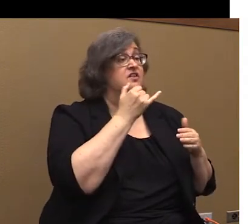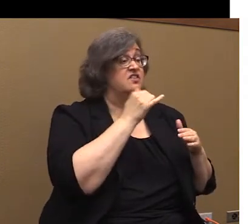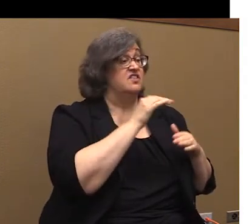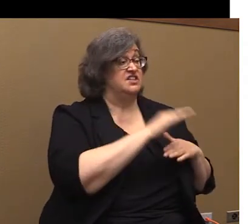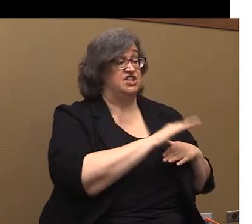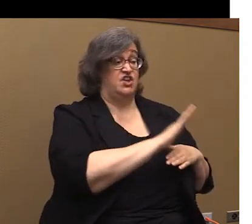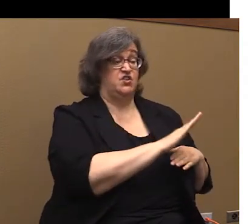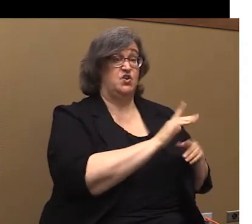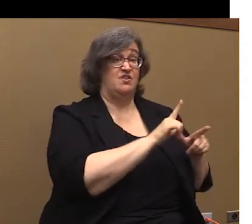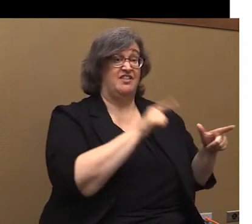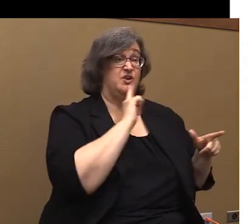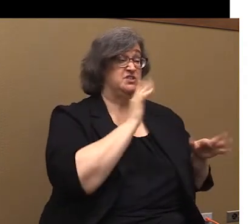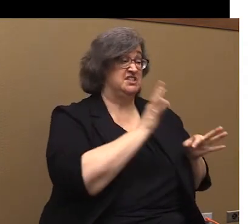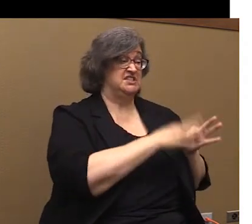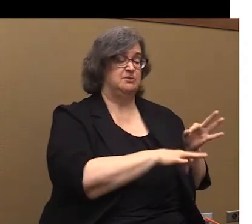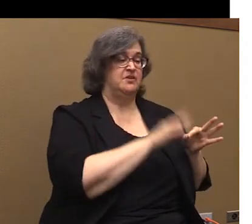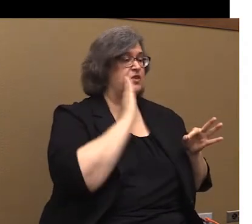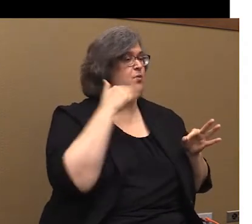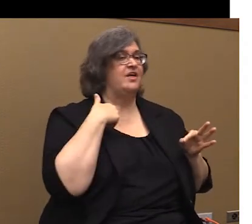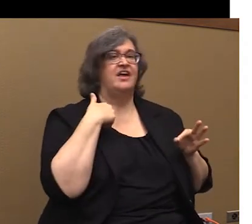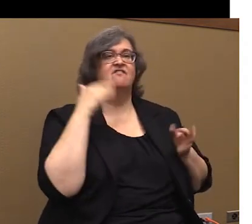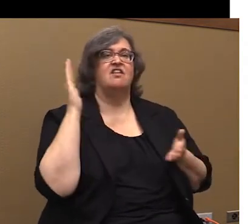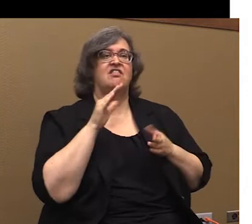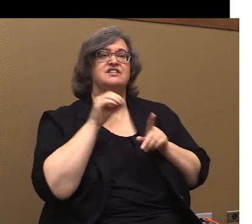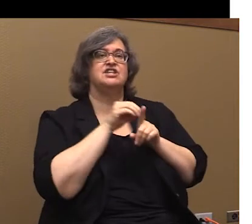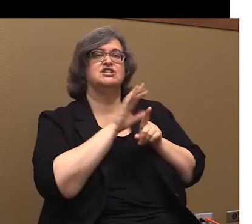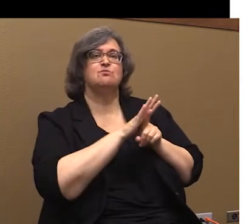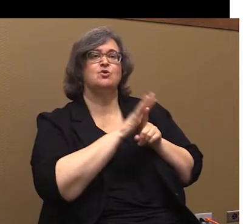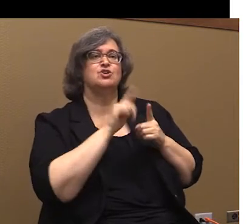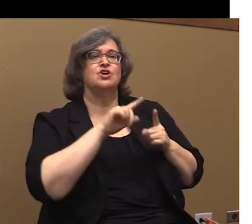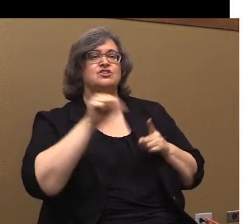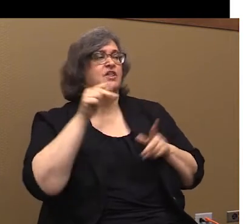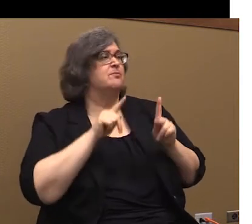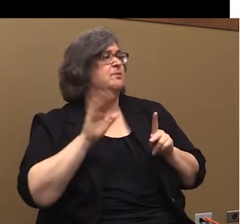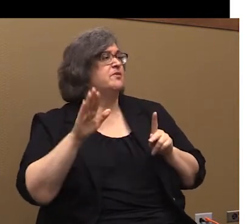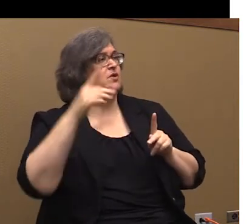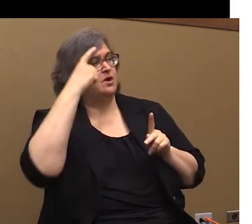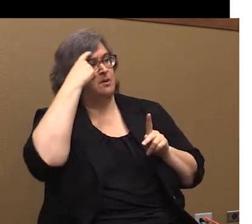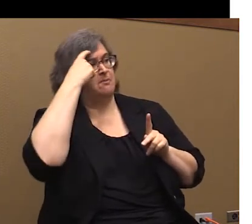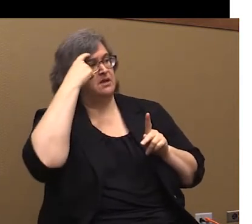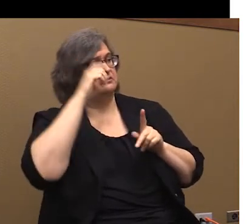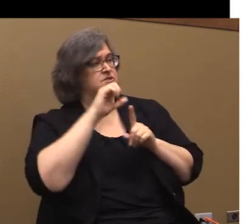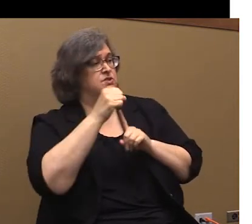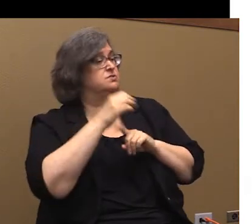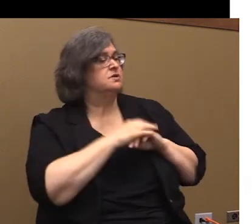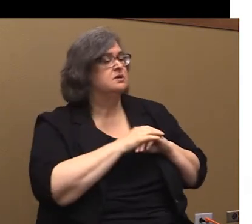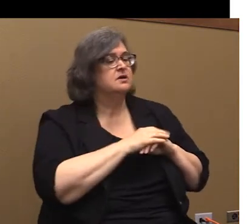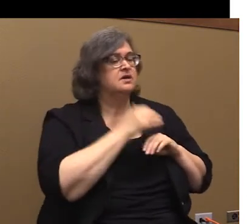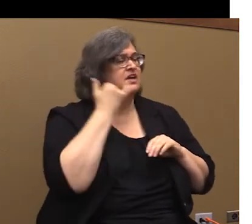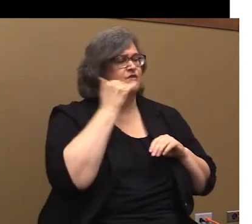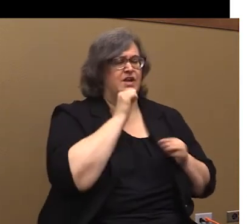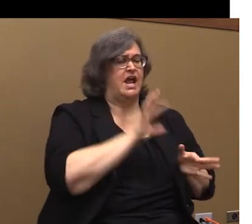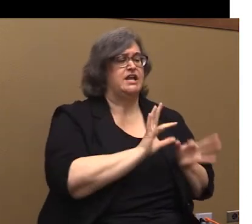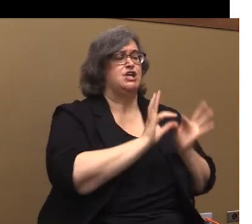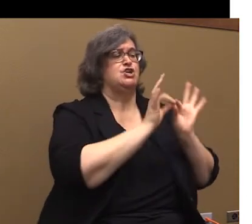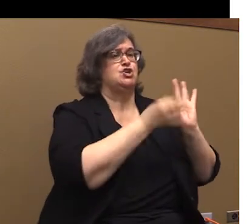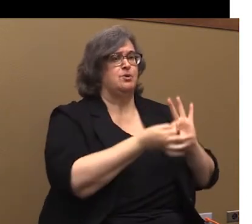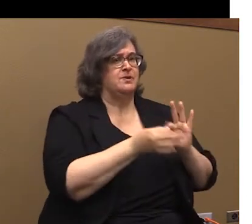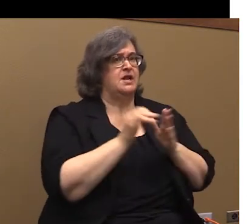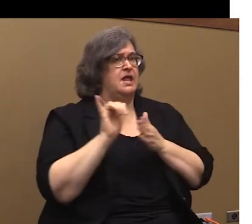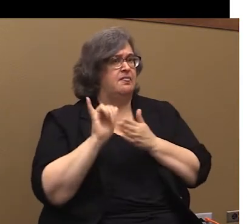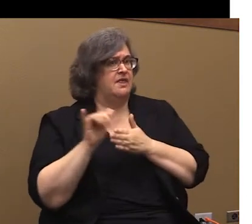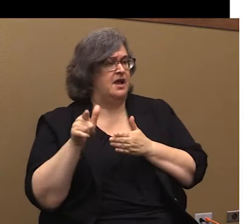child's language is simplified, they're going to get less exposure to other people's mental